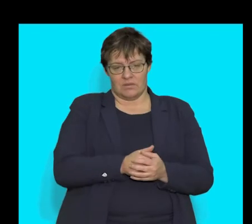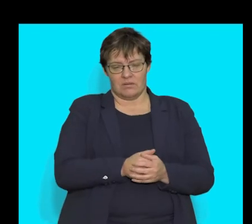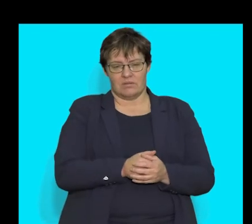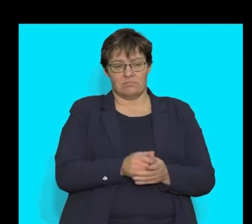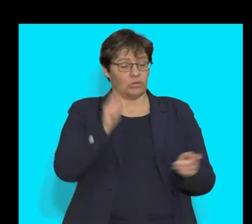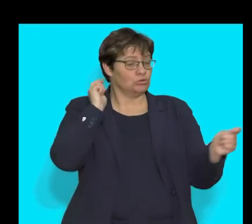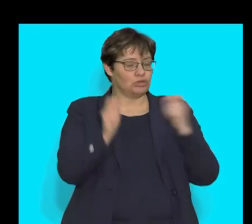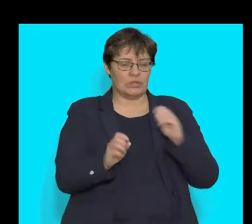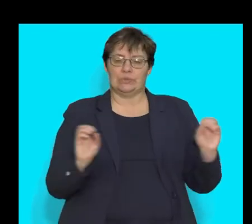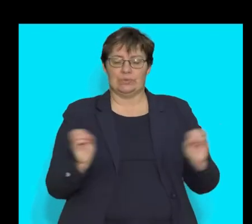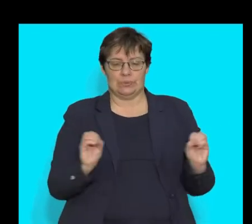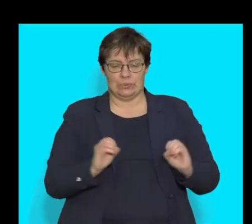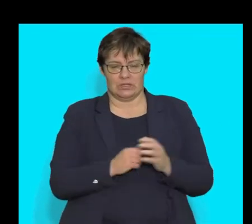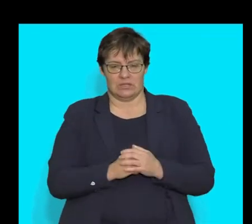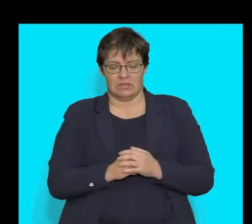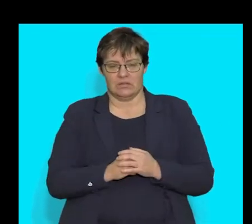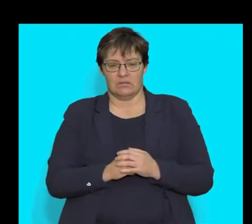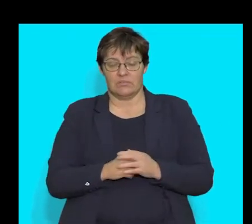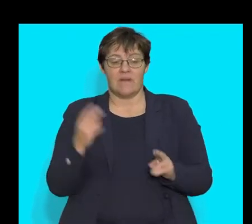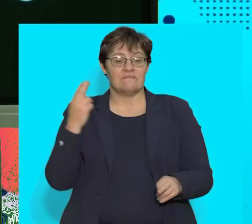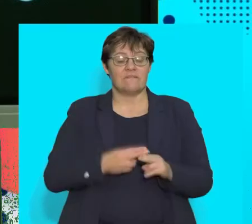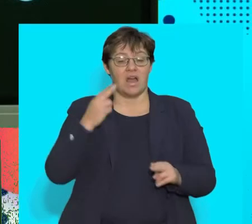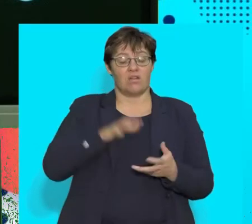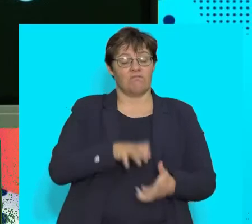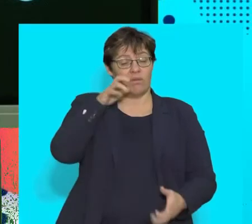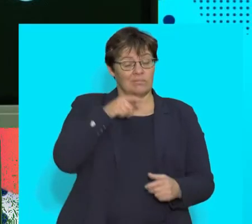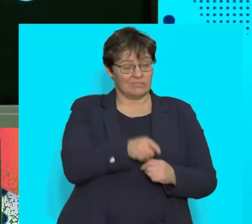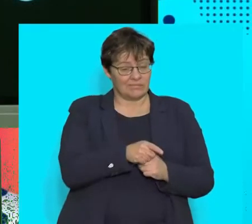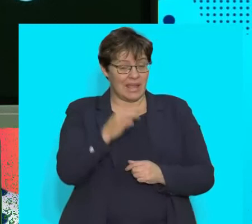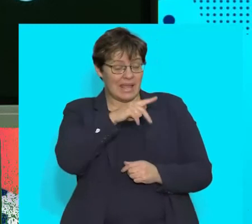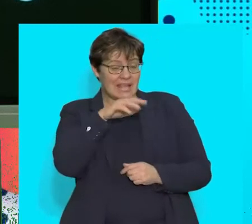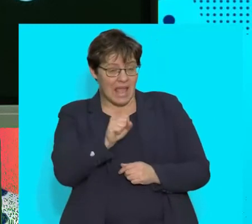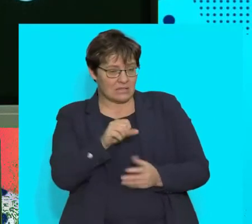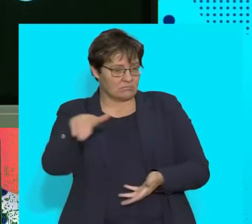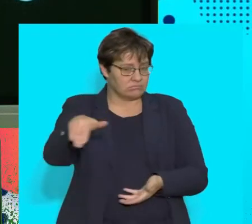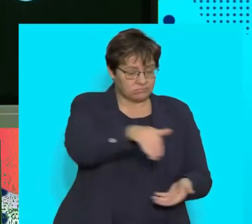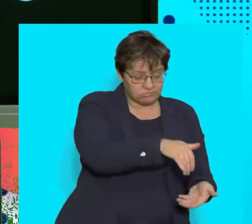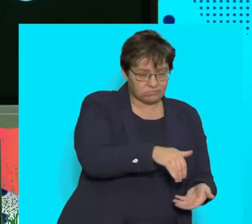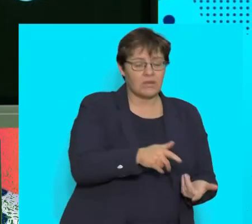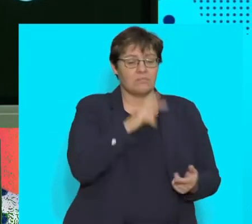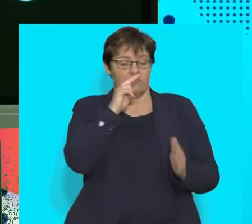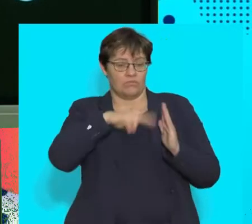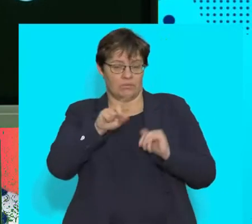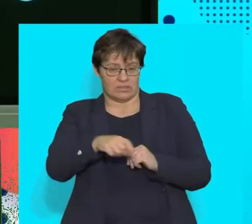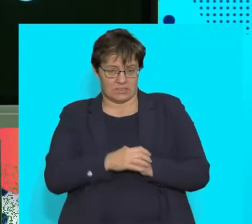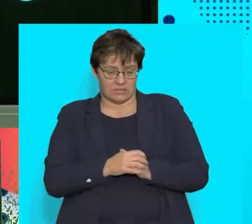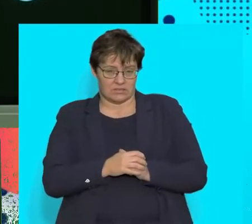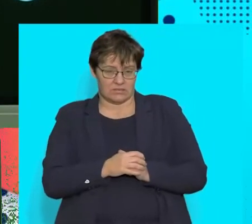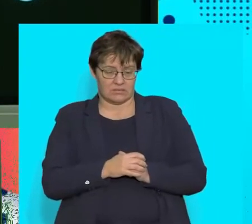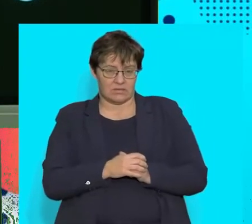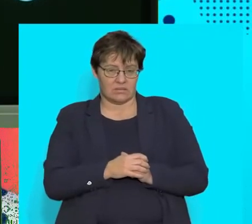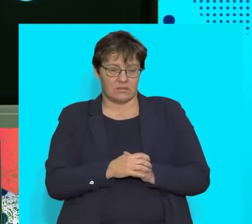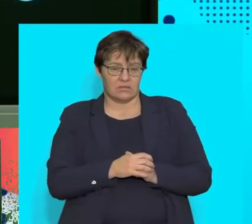changing, and we can read off the final volume of the gas that we've collected. So again, it's very